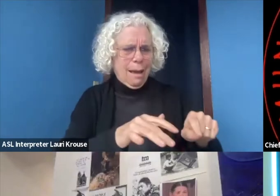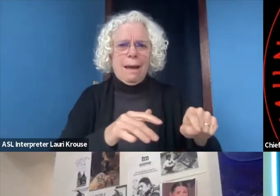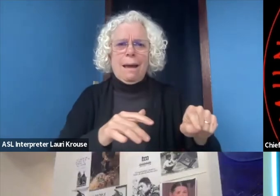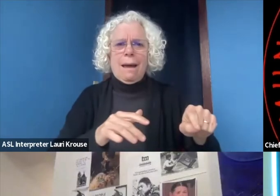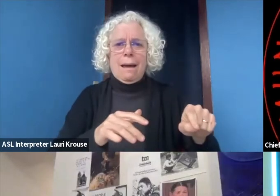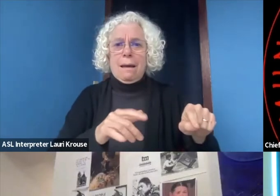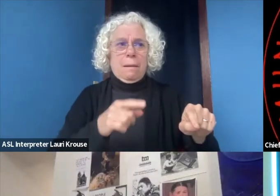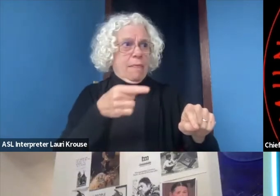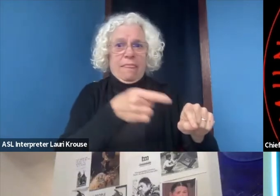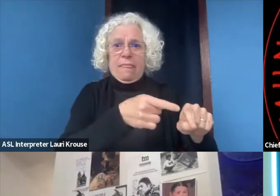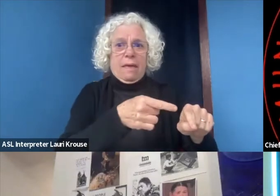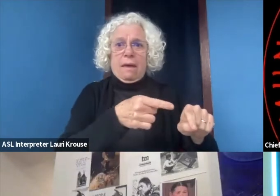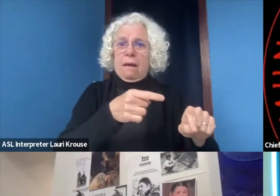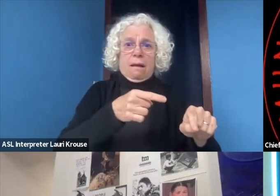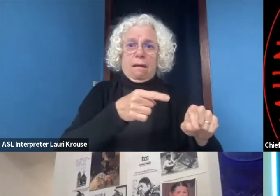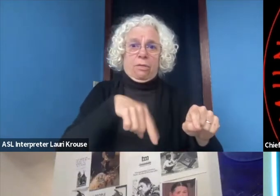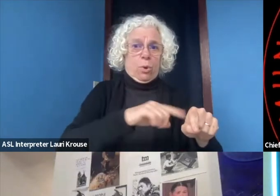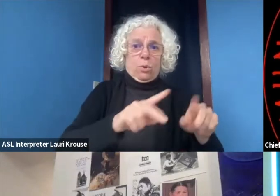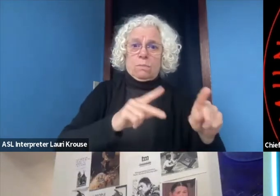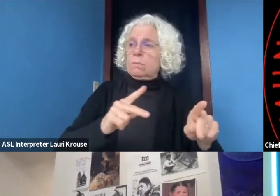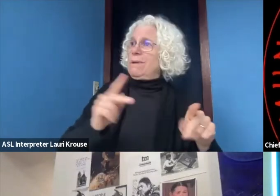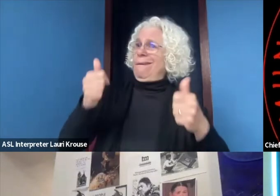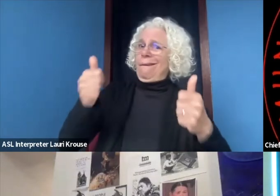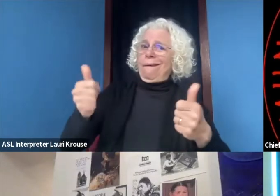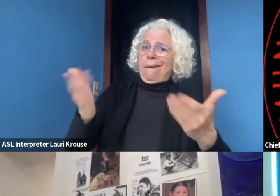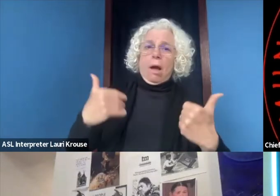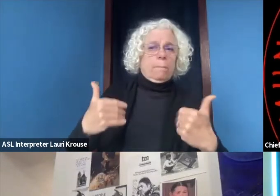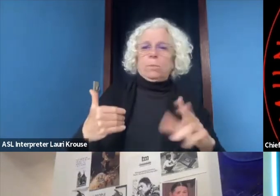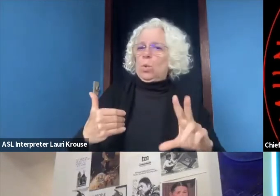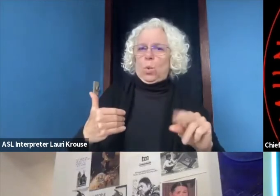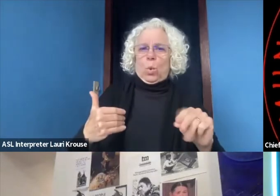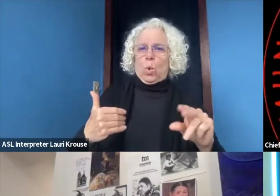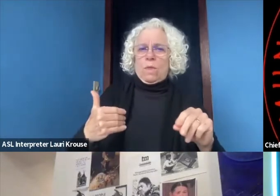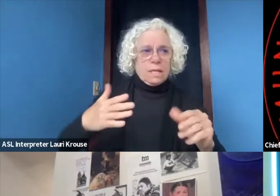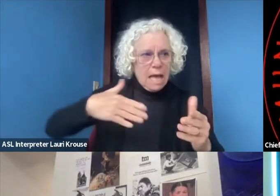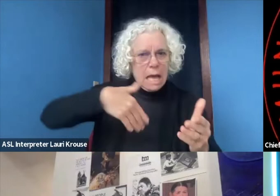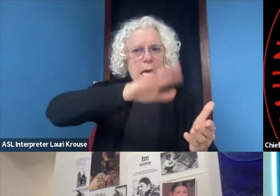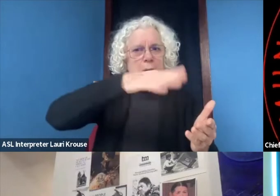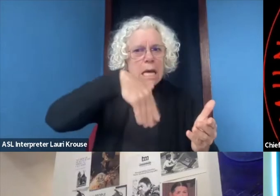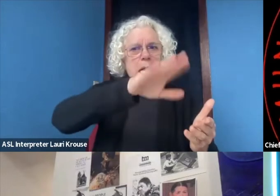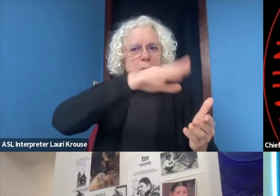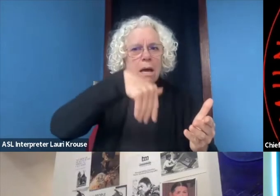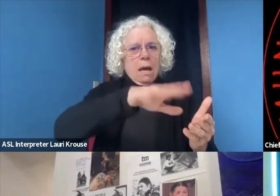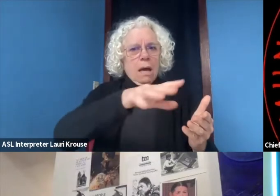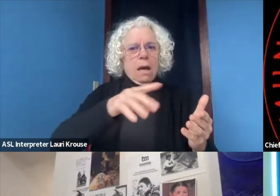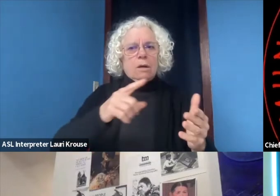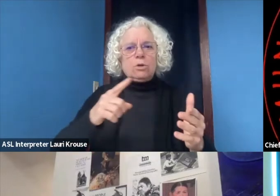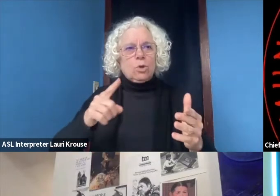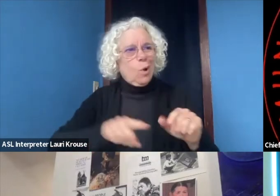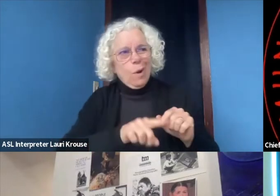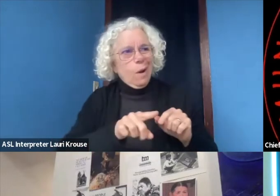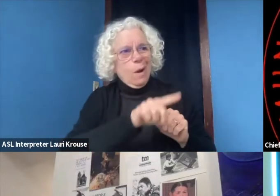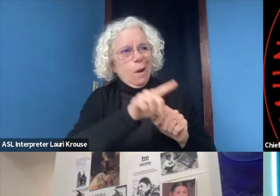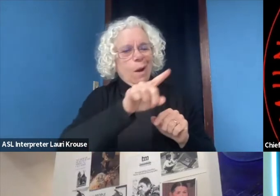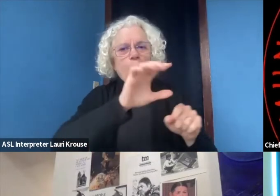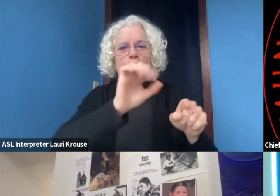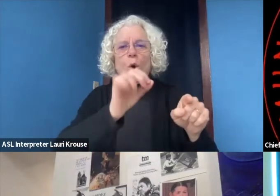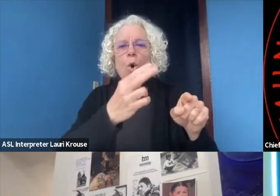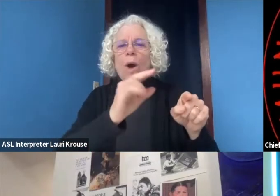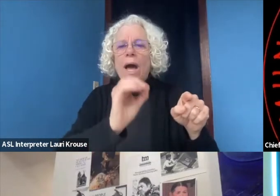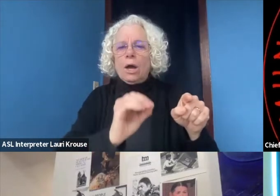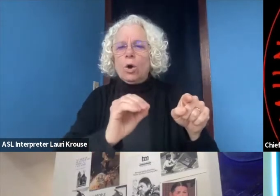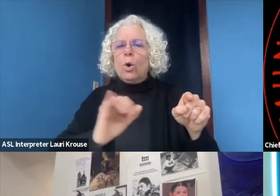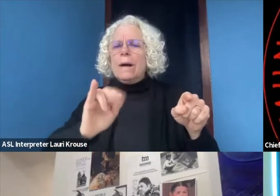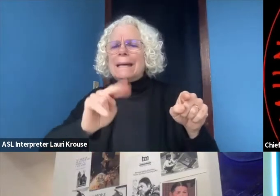weren't unwelcome, and we were chased up this way again. And we ended up coming up through Ohio and Indiana, what is now